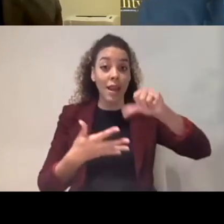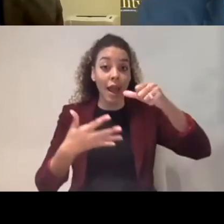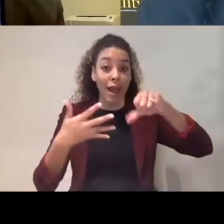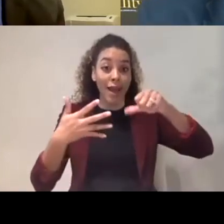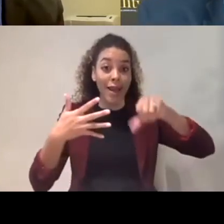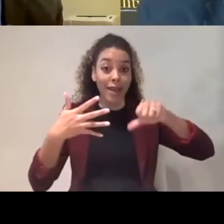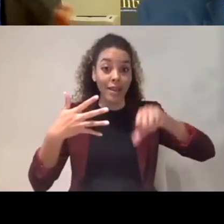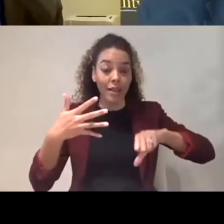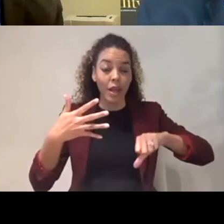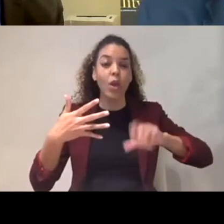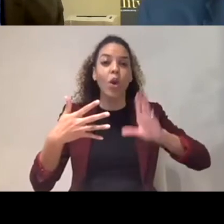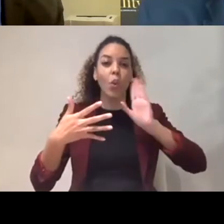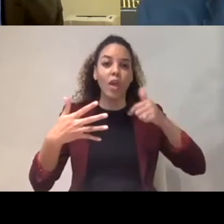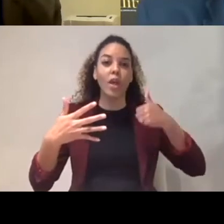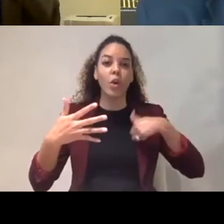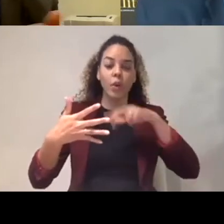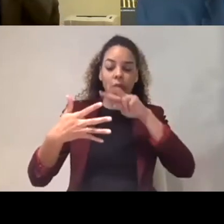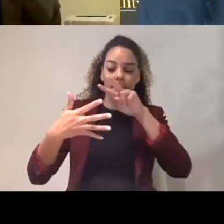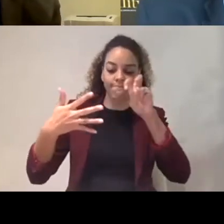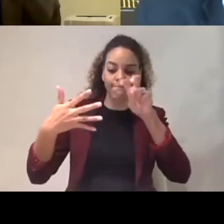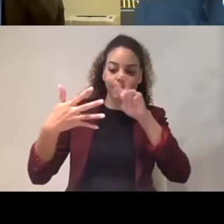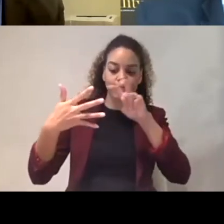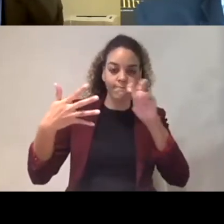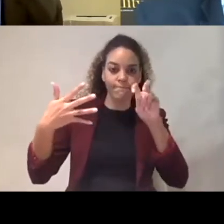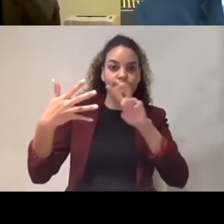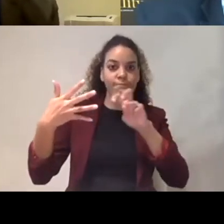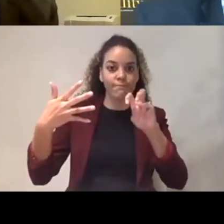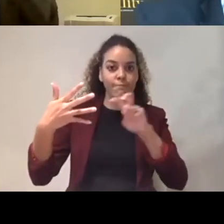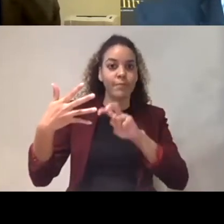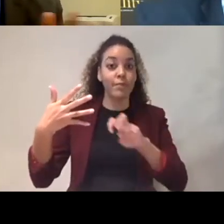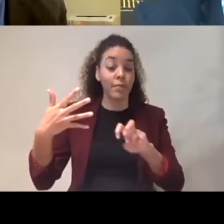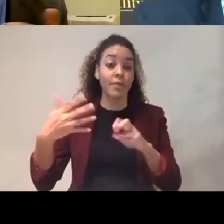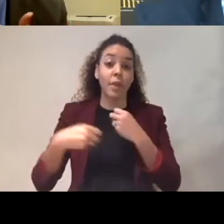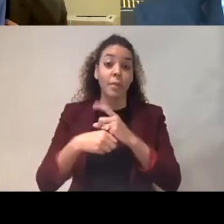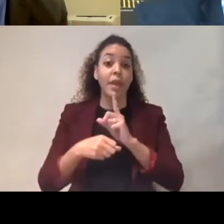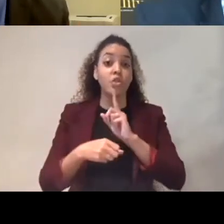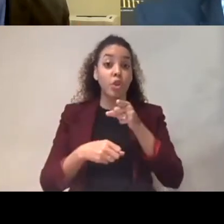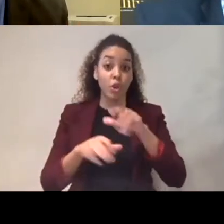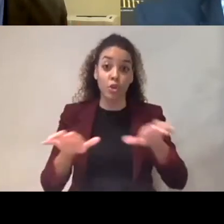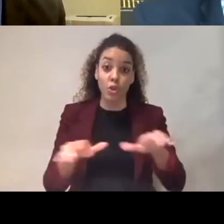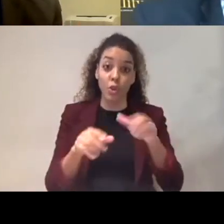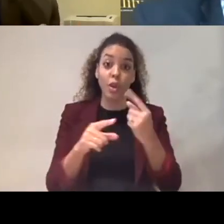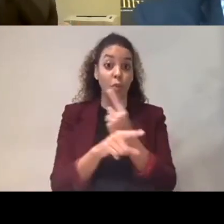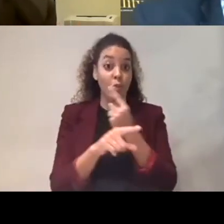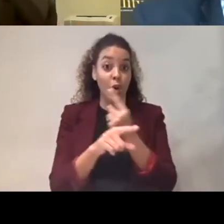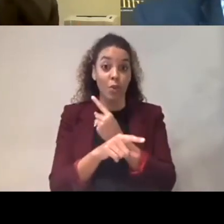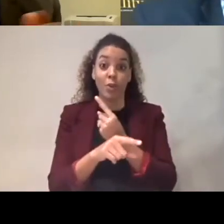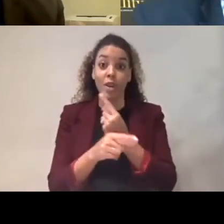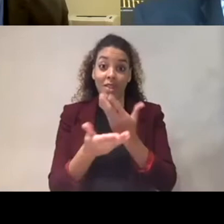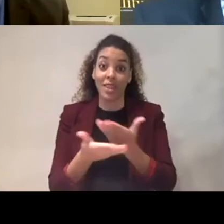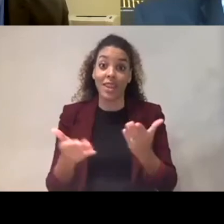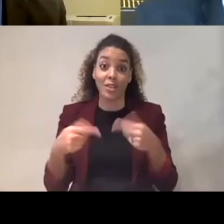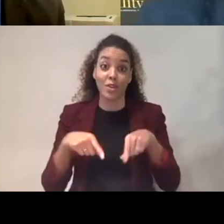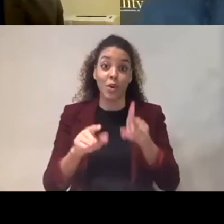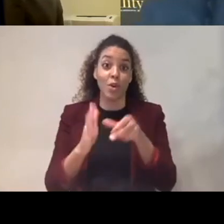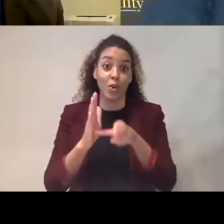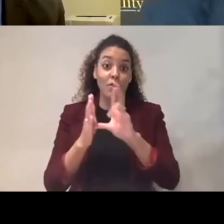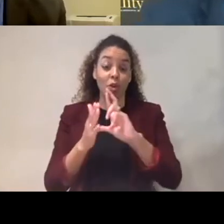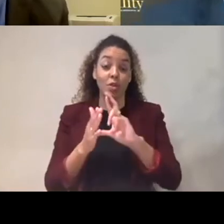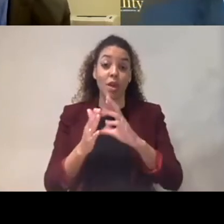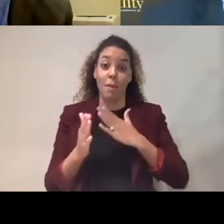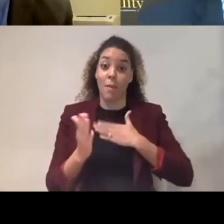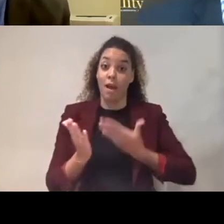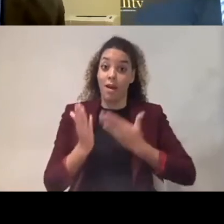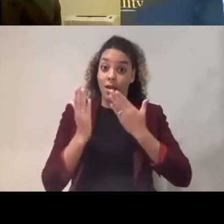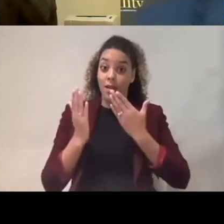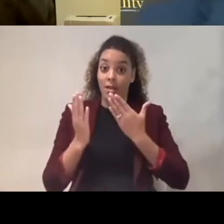that that you're doing the appropriate things in those reviews. And let me tell you my general view. The best companies in this area, the ones that